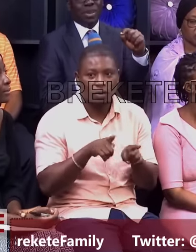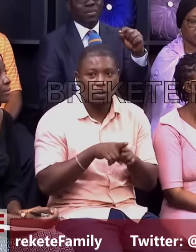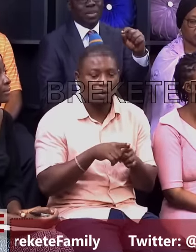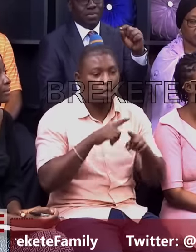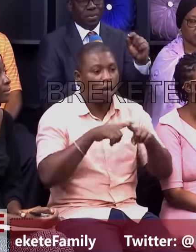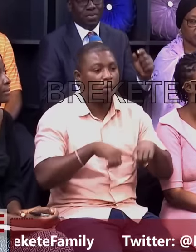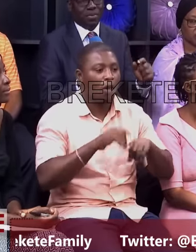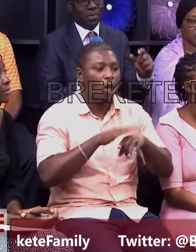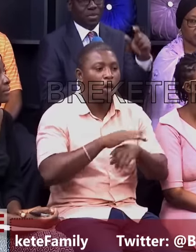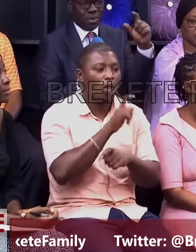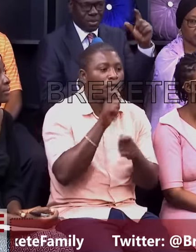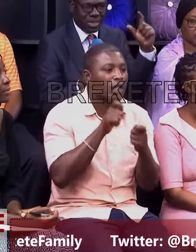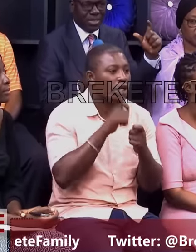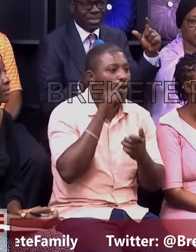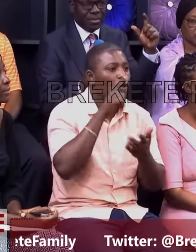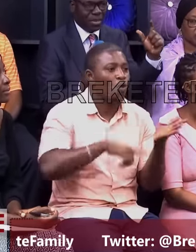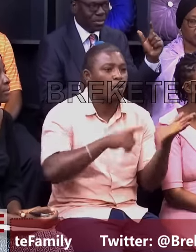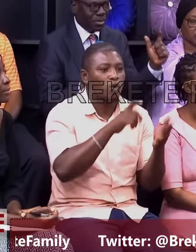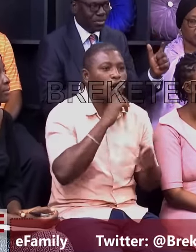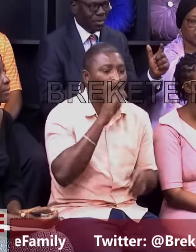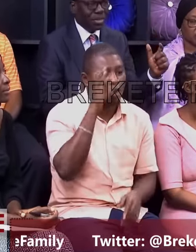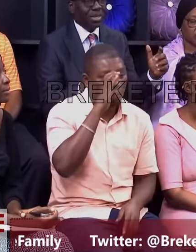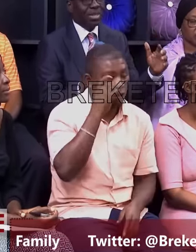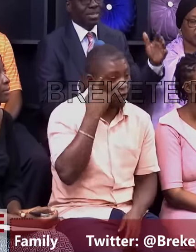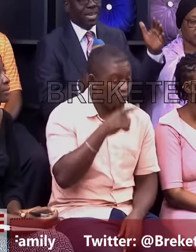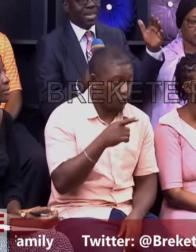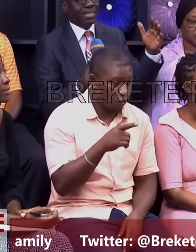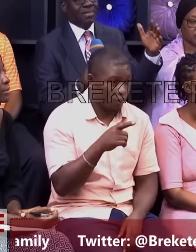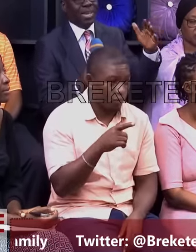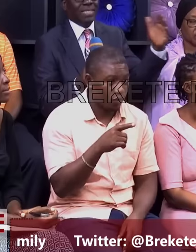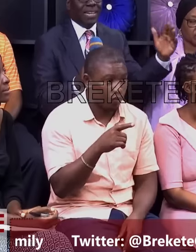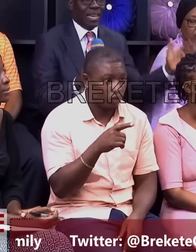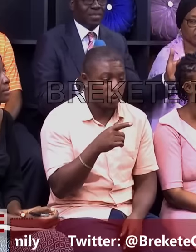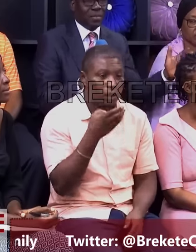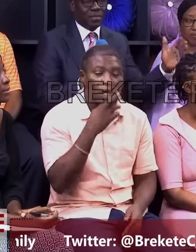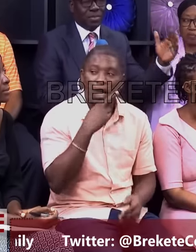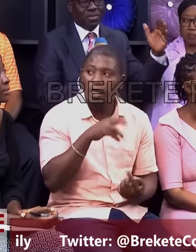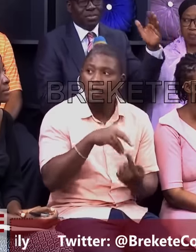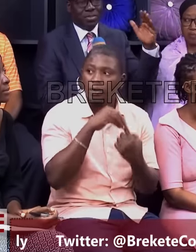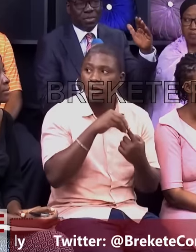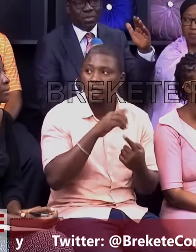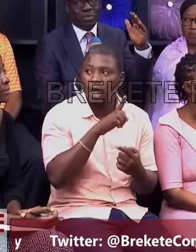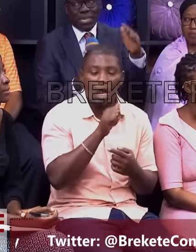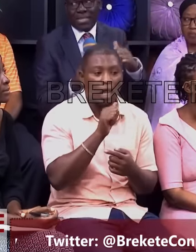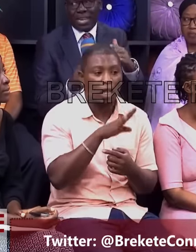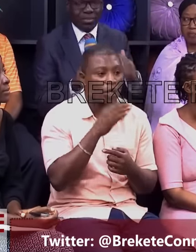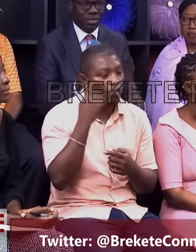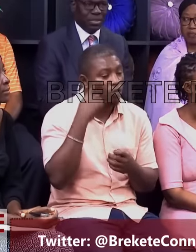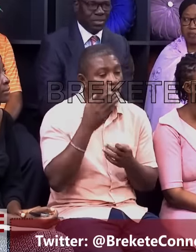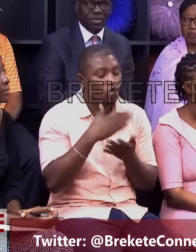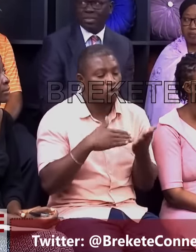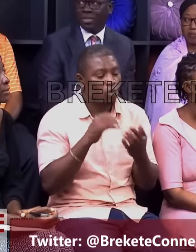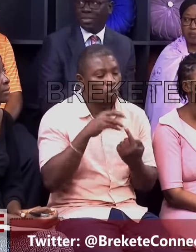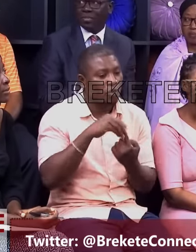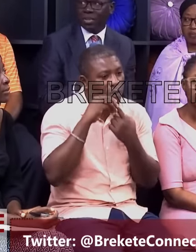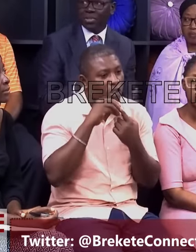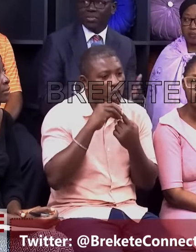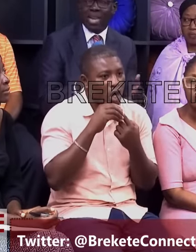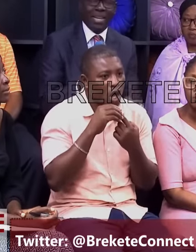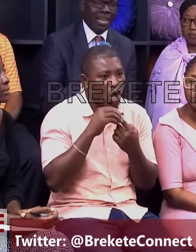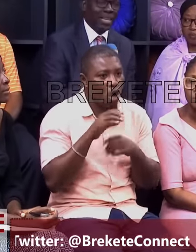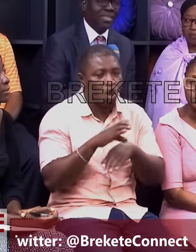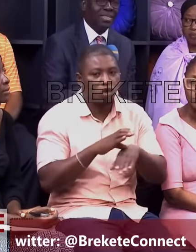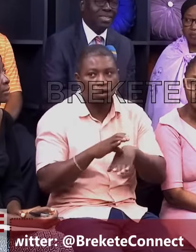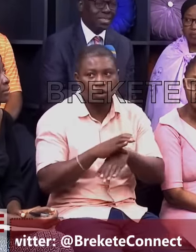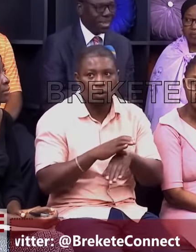exactly what you are looking for what organism you are looking for they are specializ person for special conditions